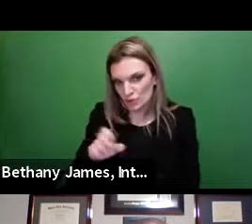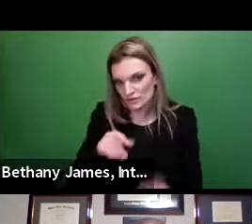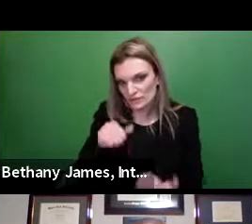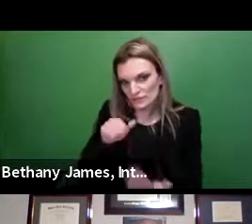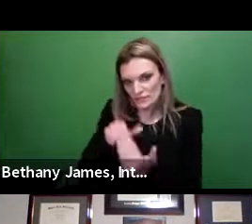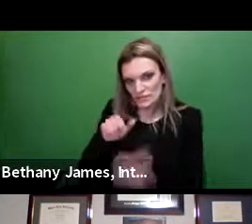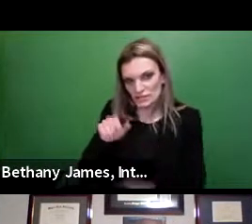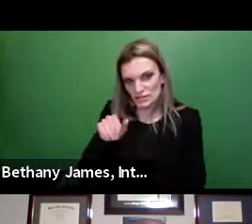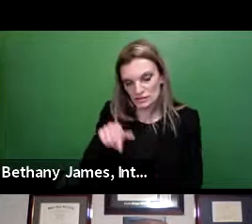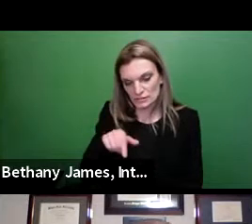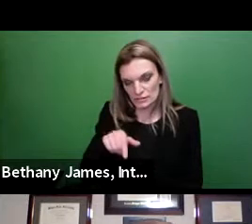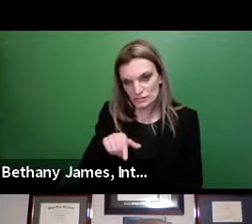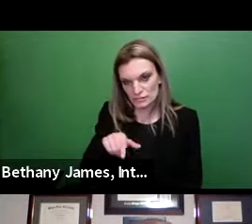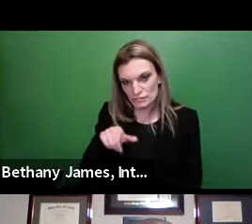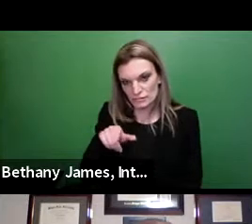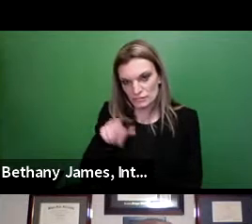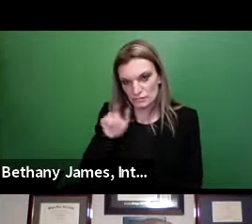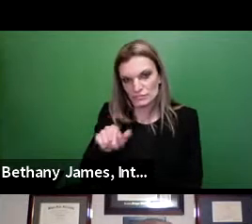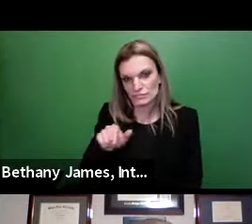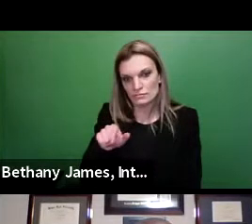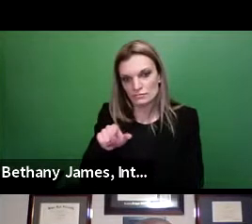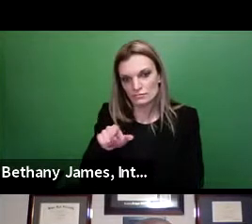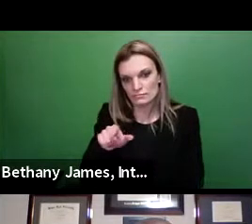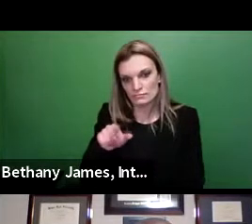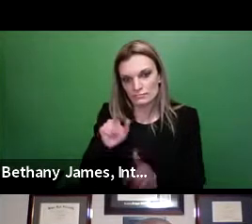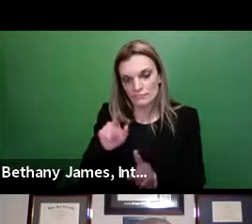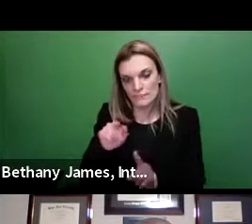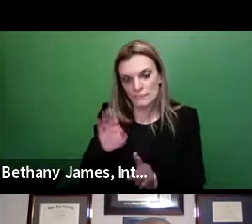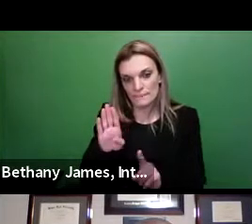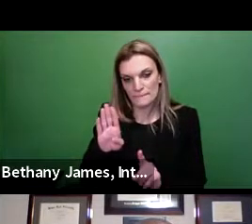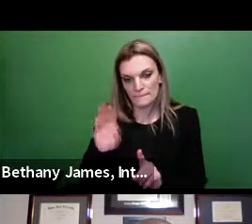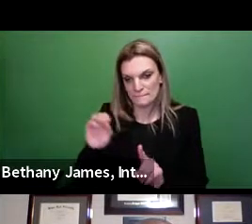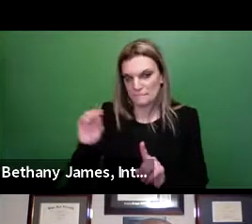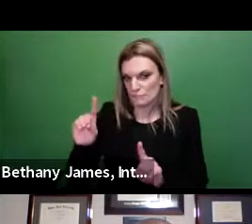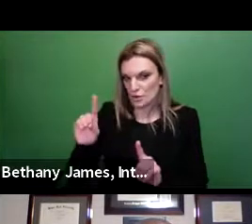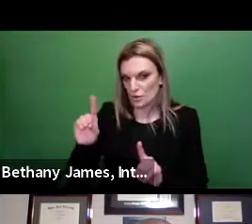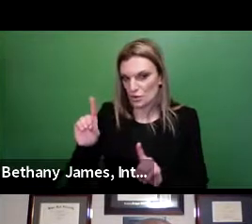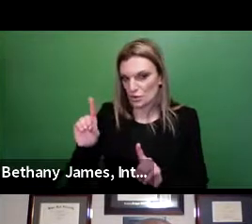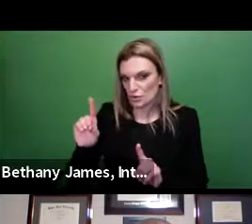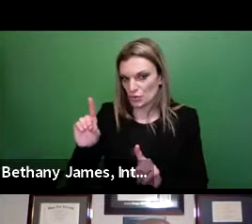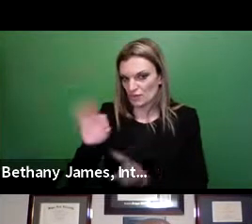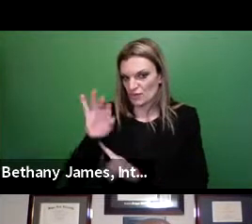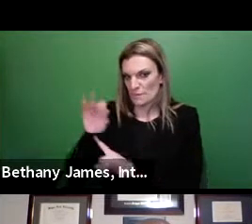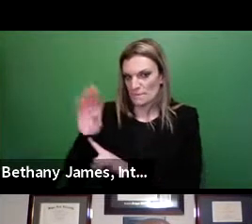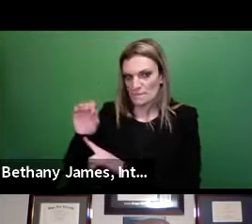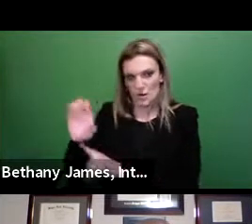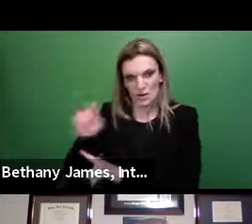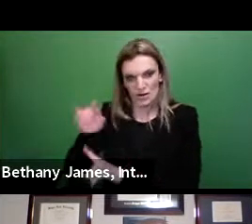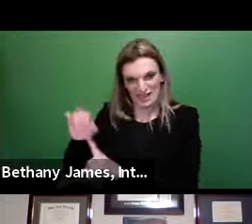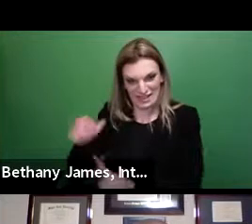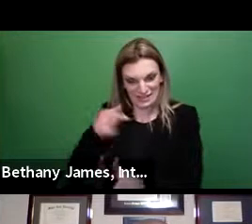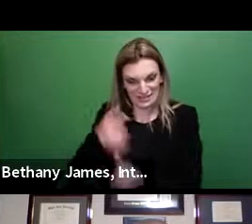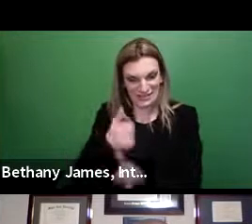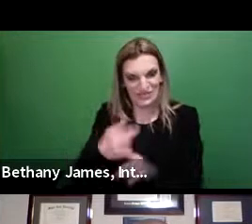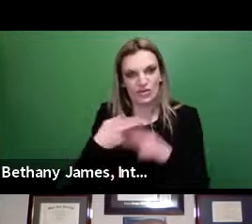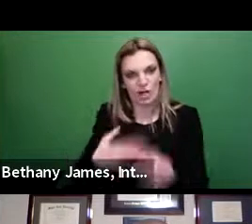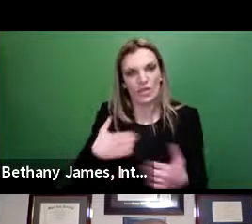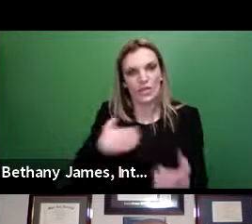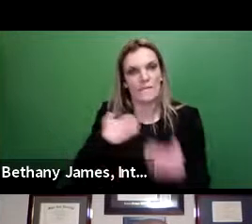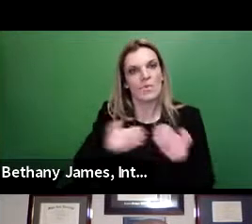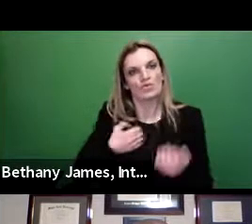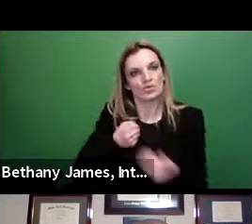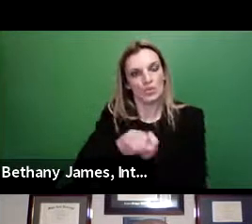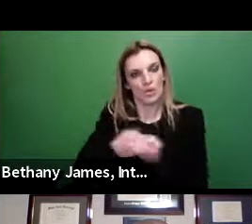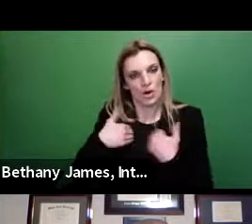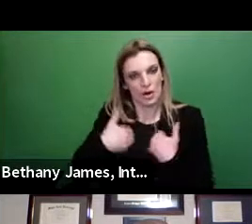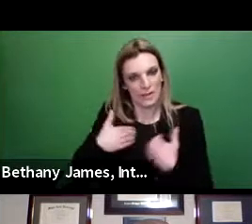the emotional support animal case. An application for leave to appeal has been filed before the Michigan